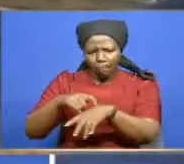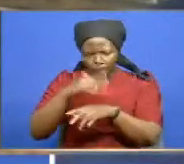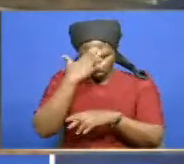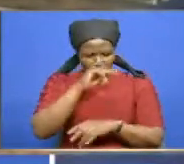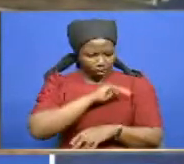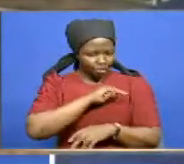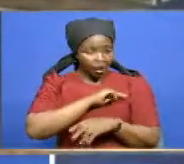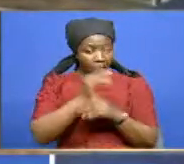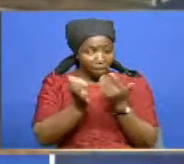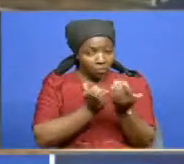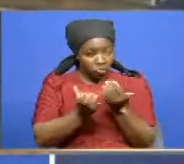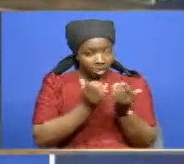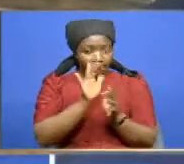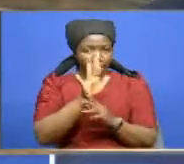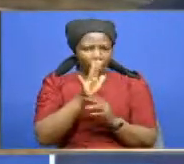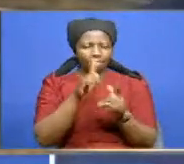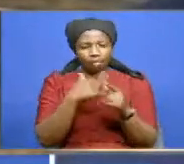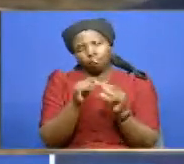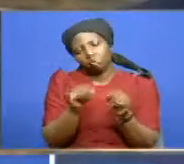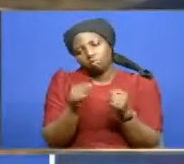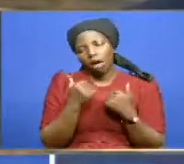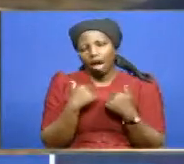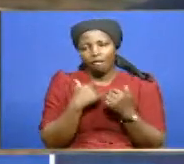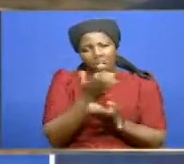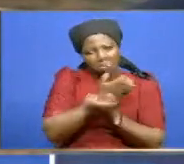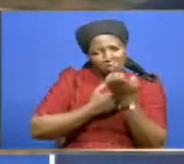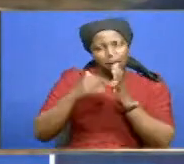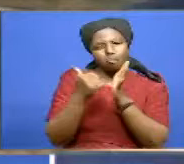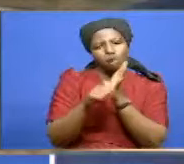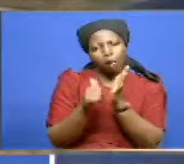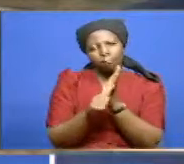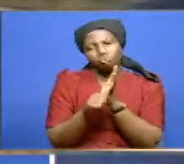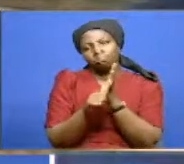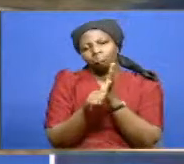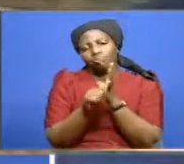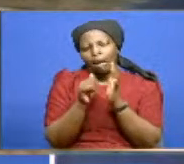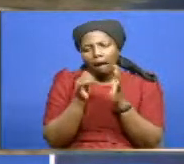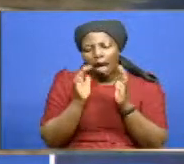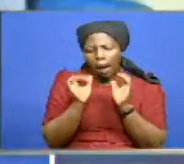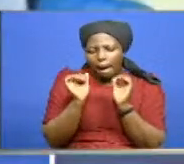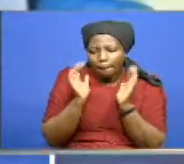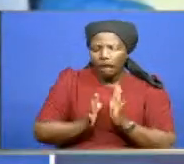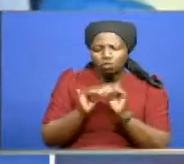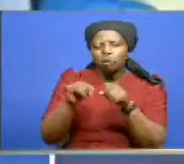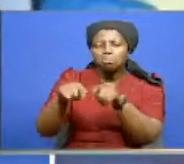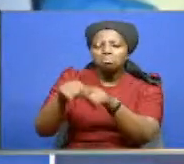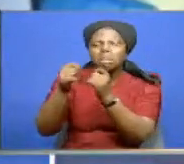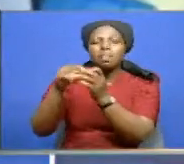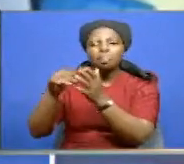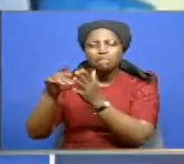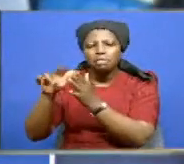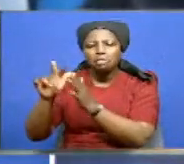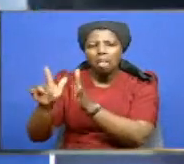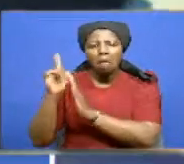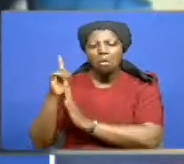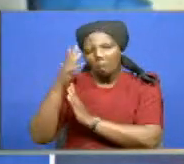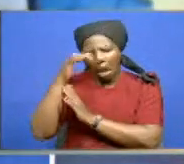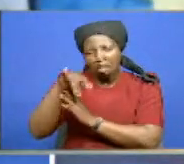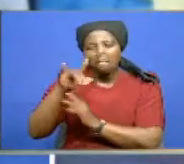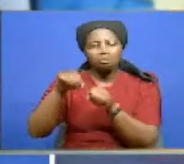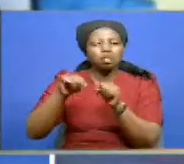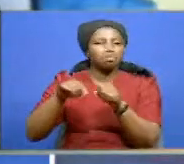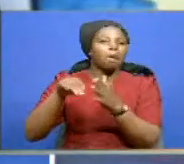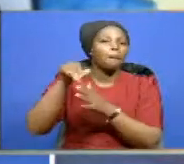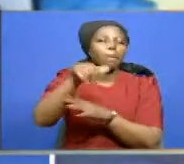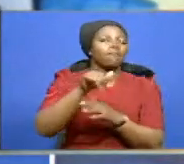that you deal in, there may be an economic incentive for somebody to break the law because they are able to afford the fine. Kwingineko, chama cha akiba na